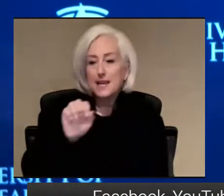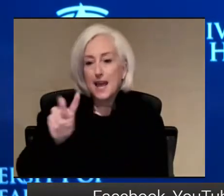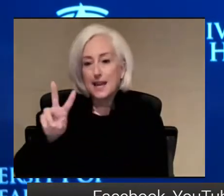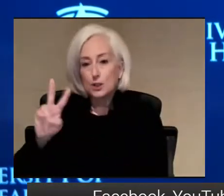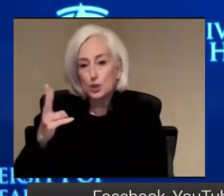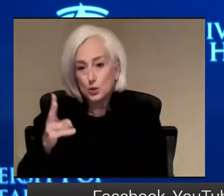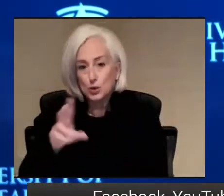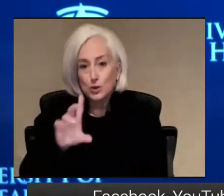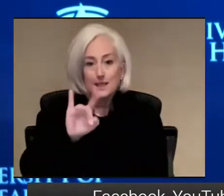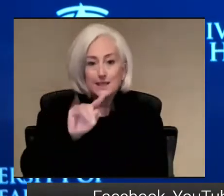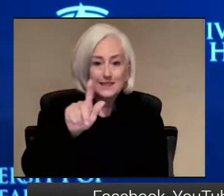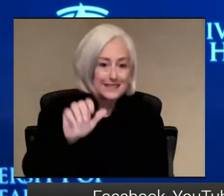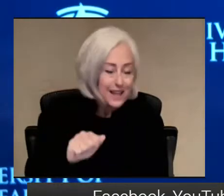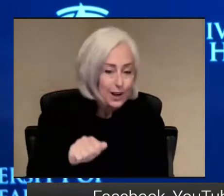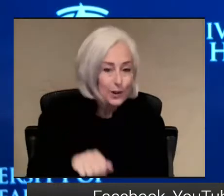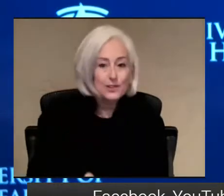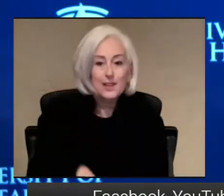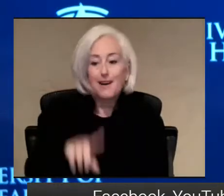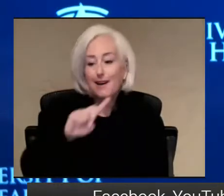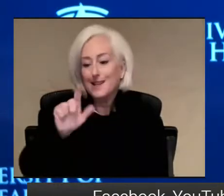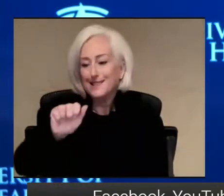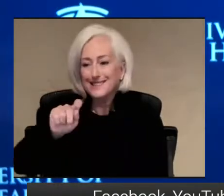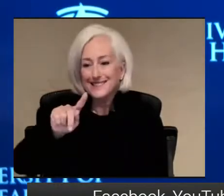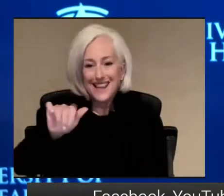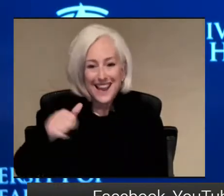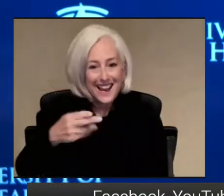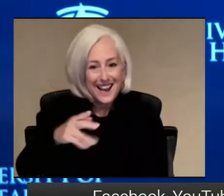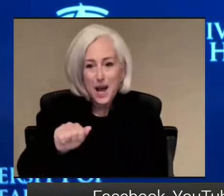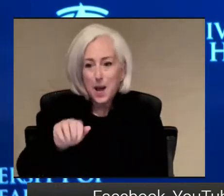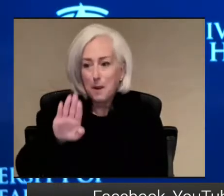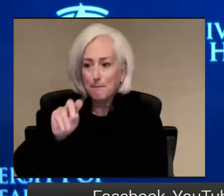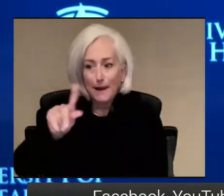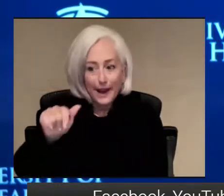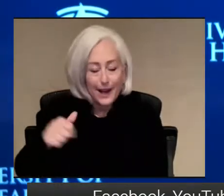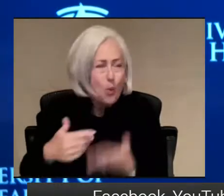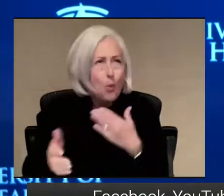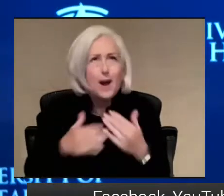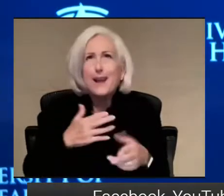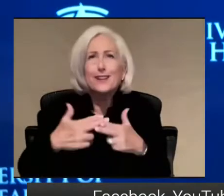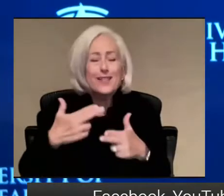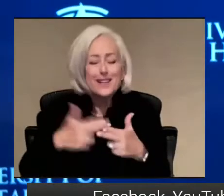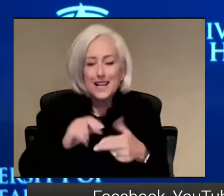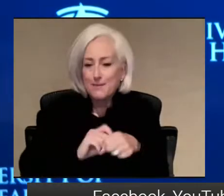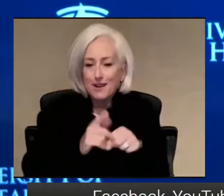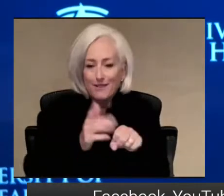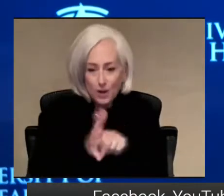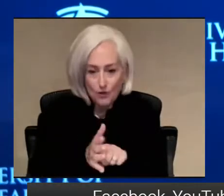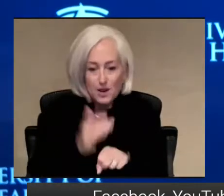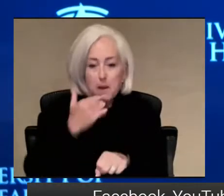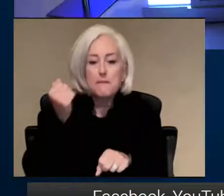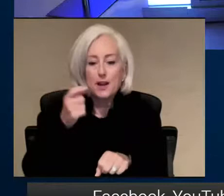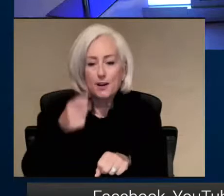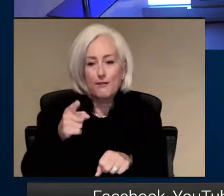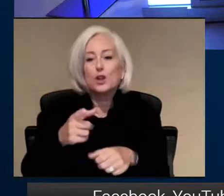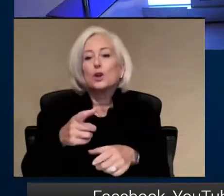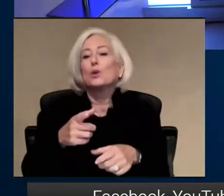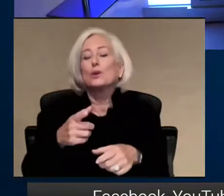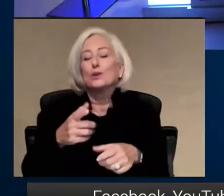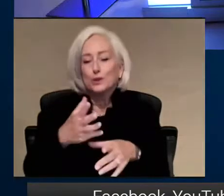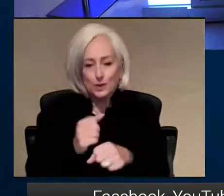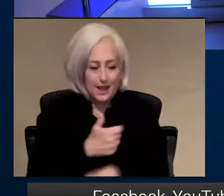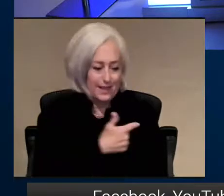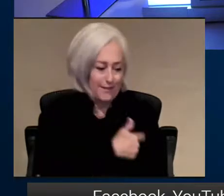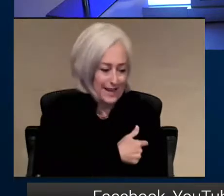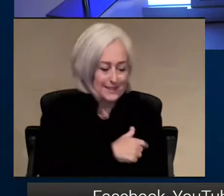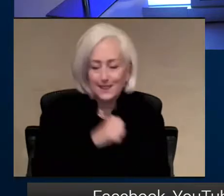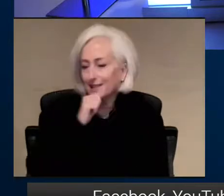Beta, whatever, Pupa. I don't care what it is. You don't want to get it, and you're better off getting that vaccine. So we're still pushing it. Dr.